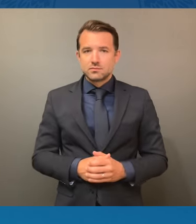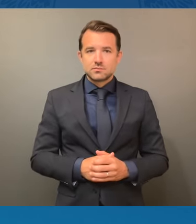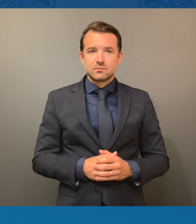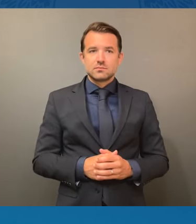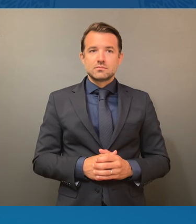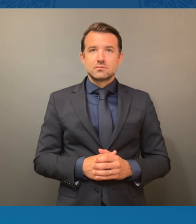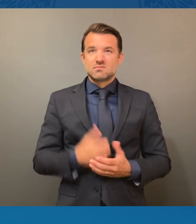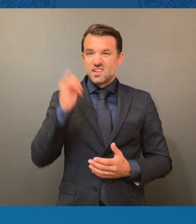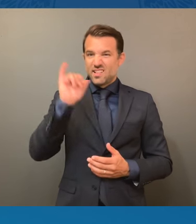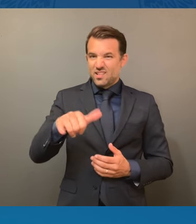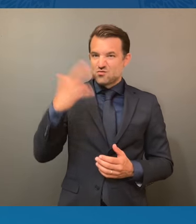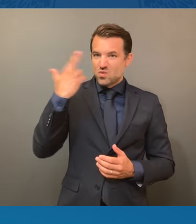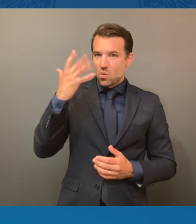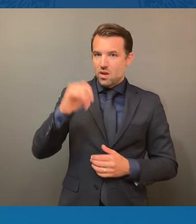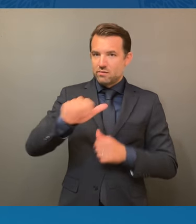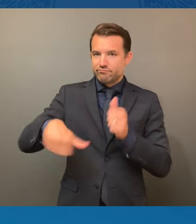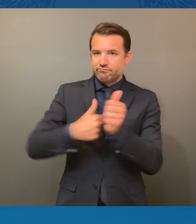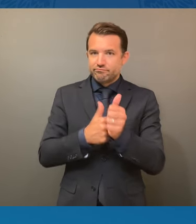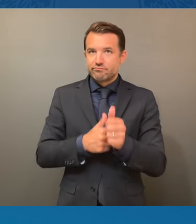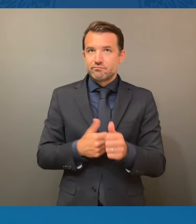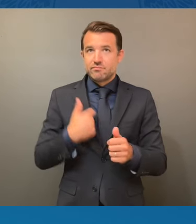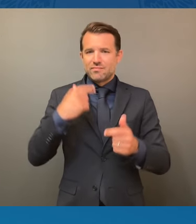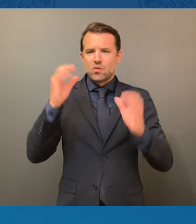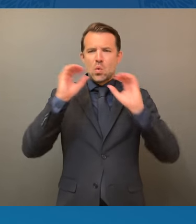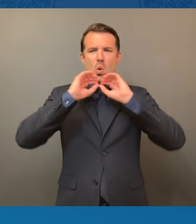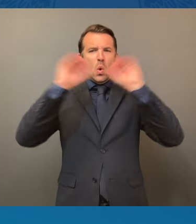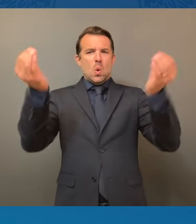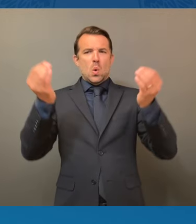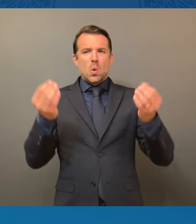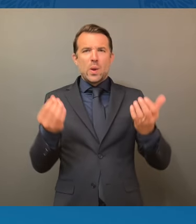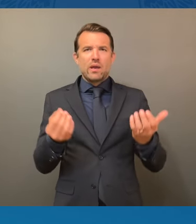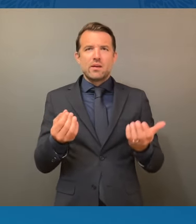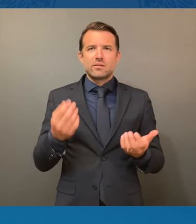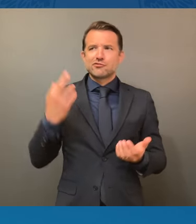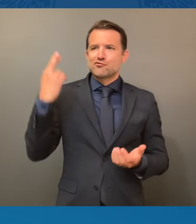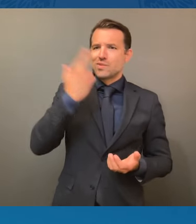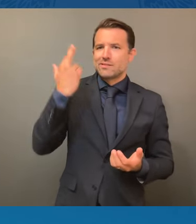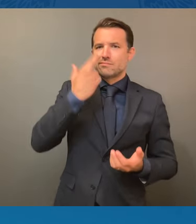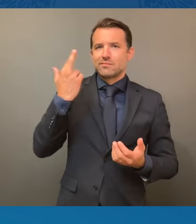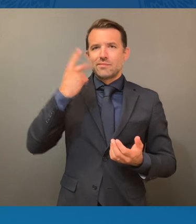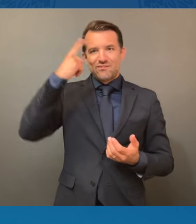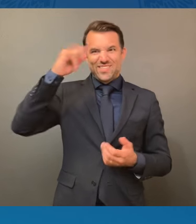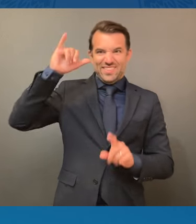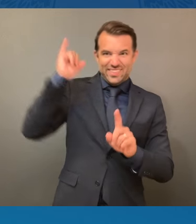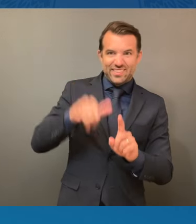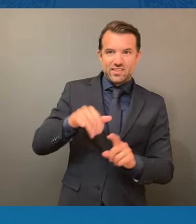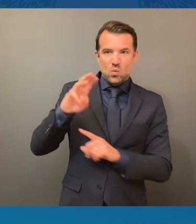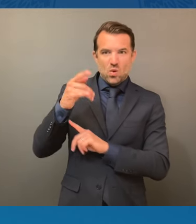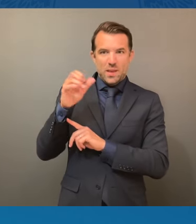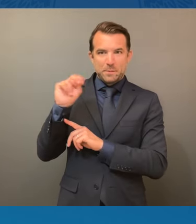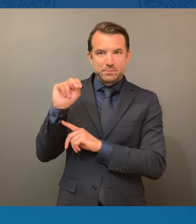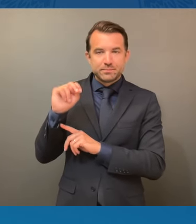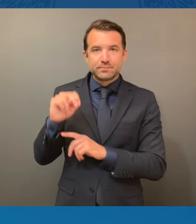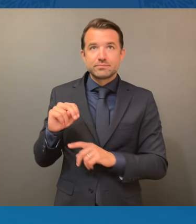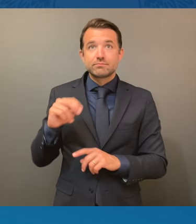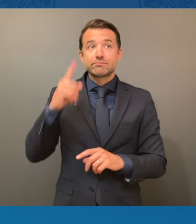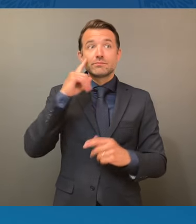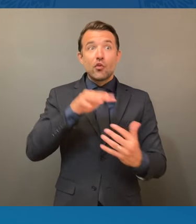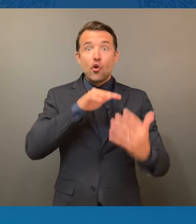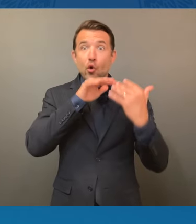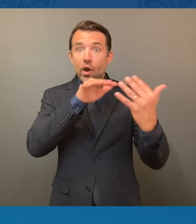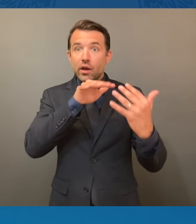There is no reason for weapons of war on the streets of